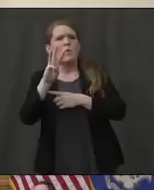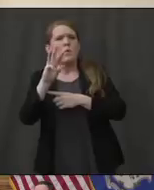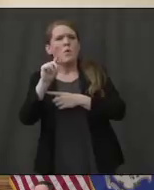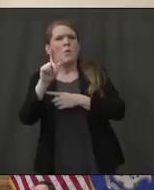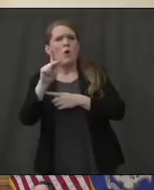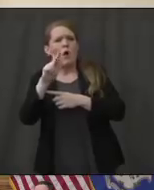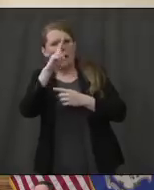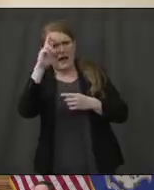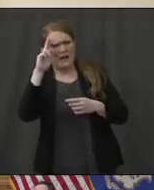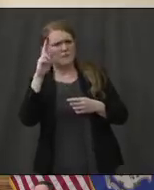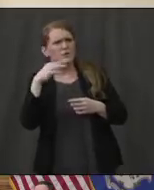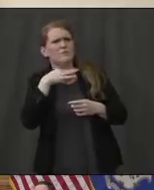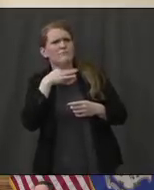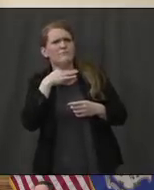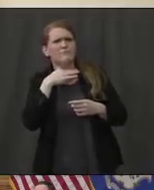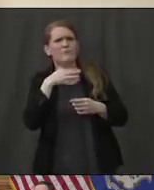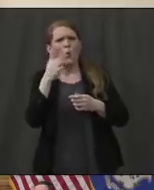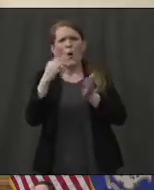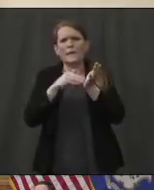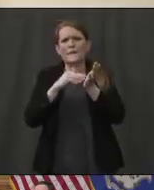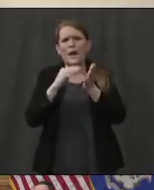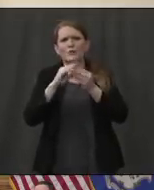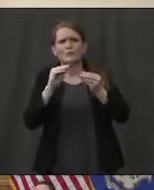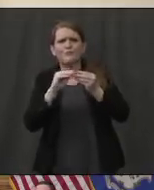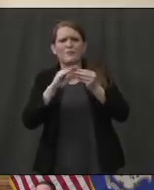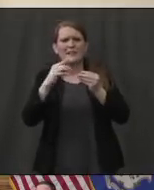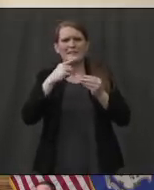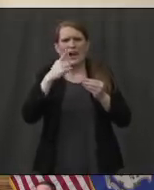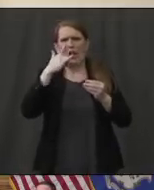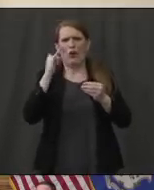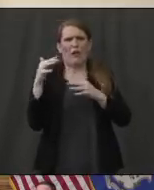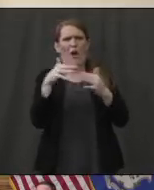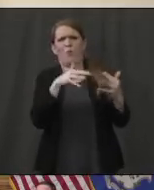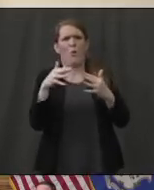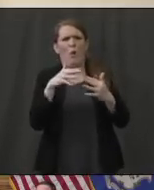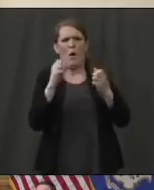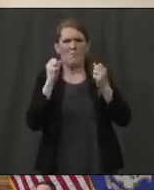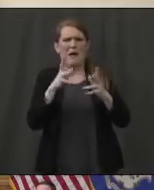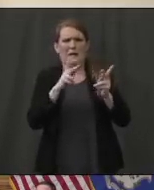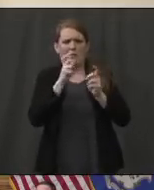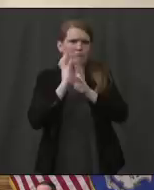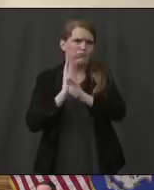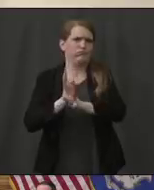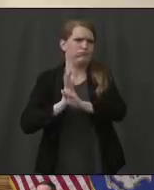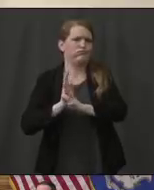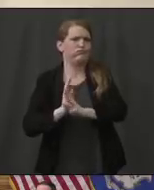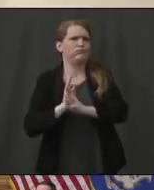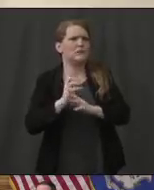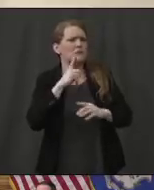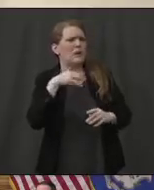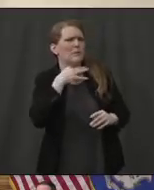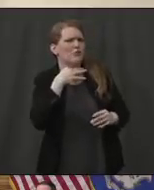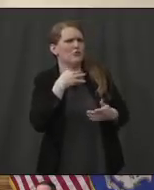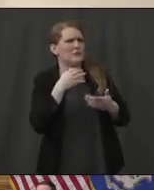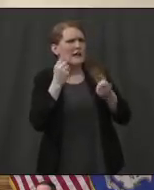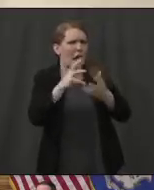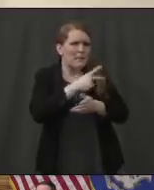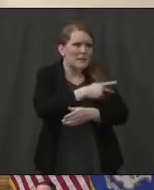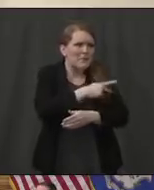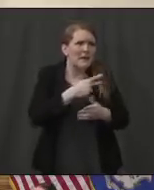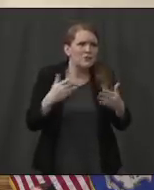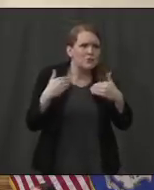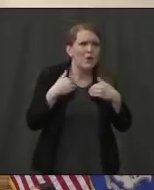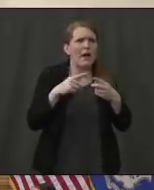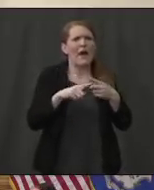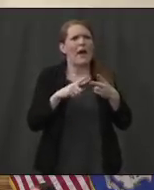was starting to resemble a war zone down there. Can you tell us how many patients you have? What is the status of the situation at